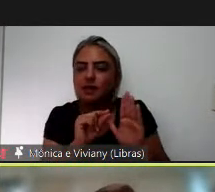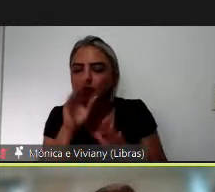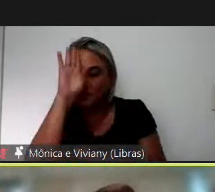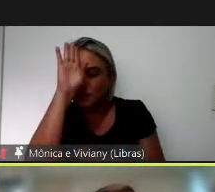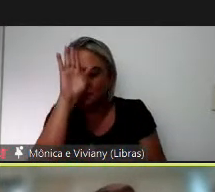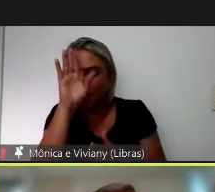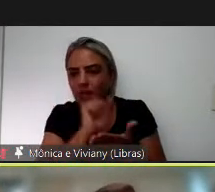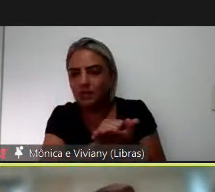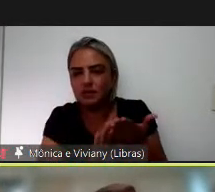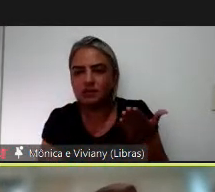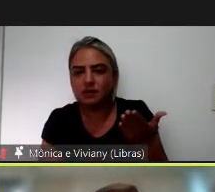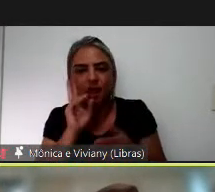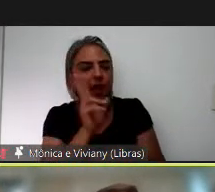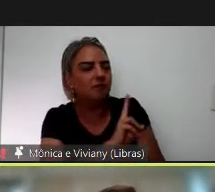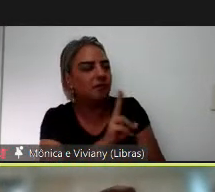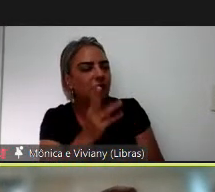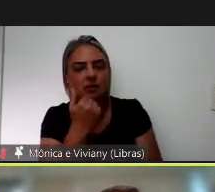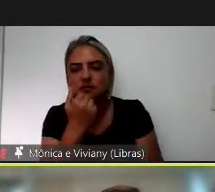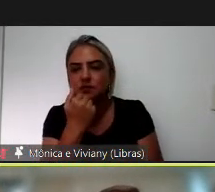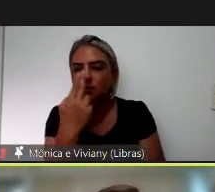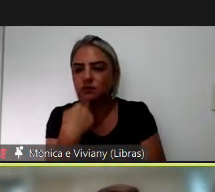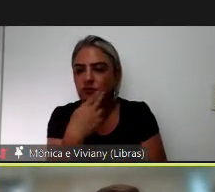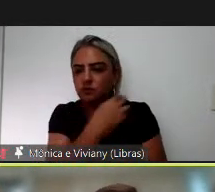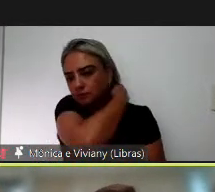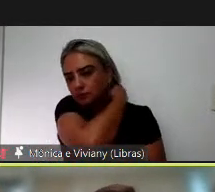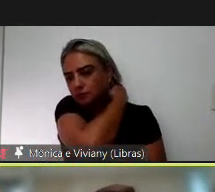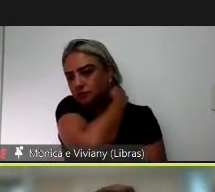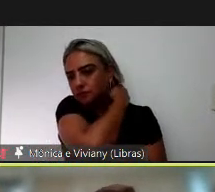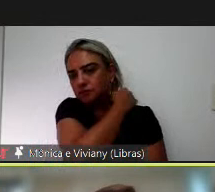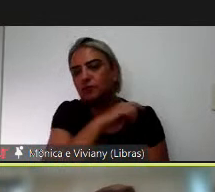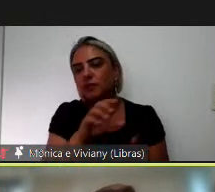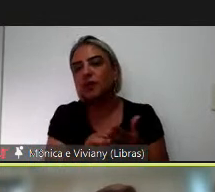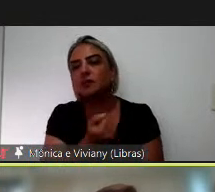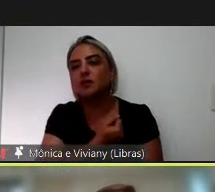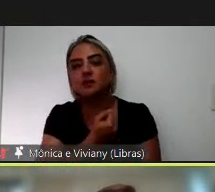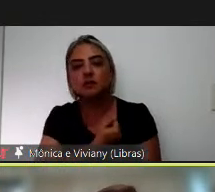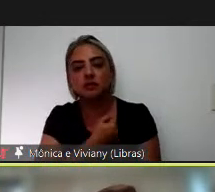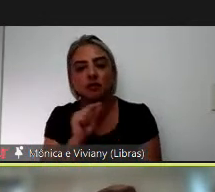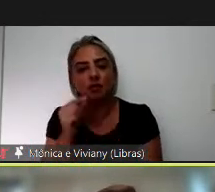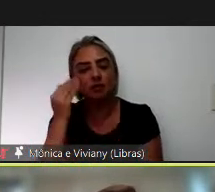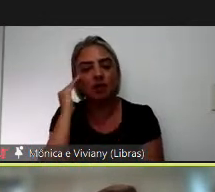talk about every action, but I like to highlight the